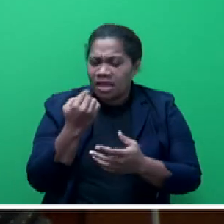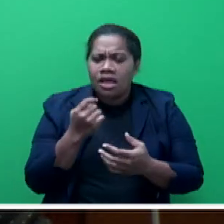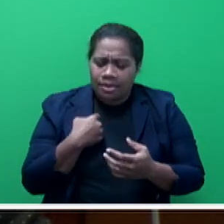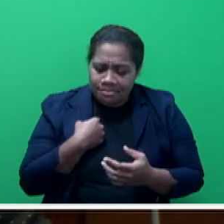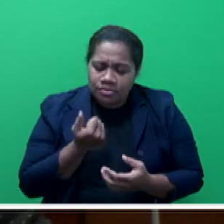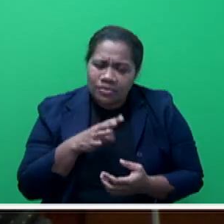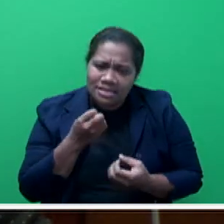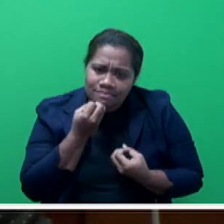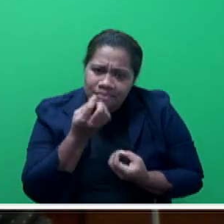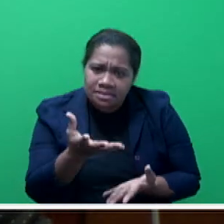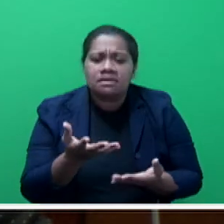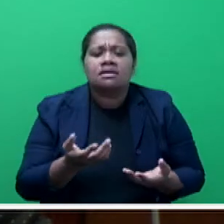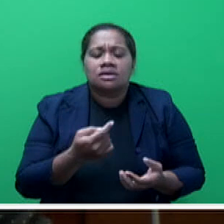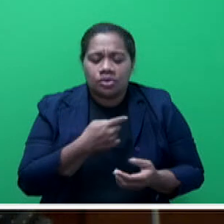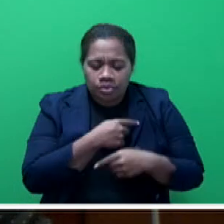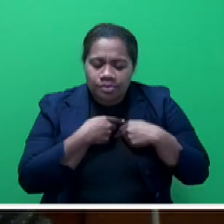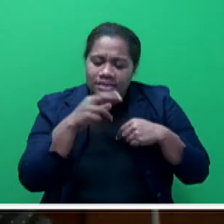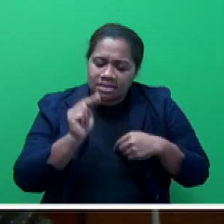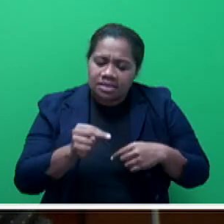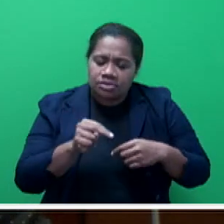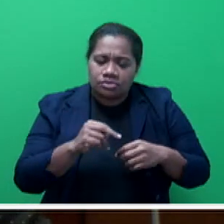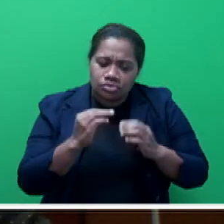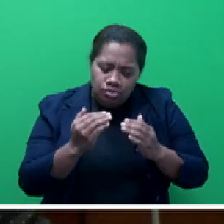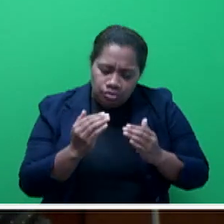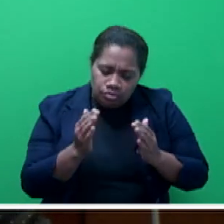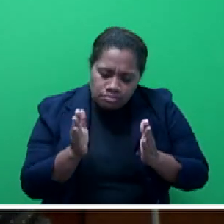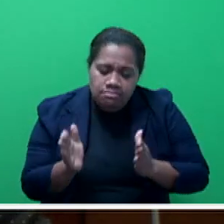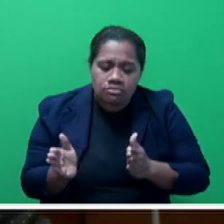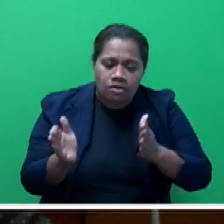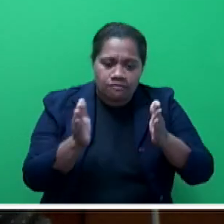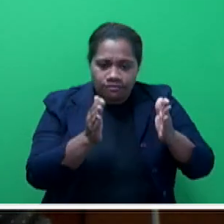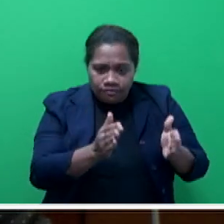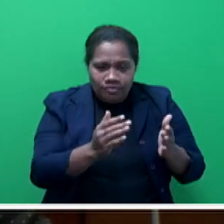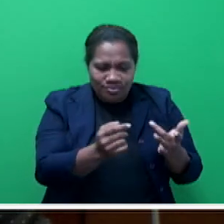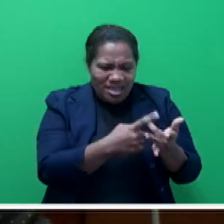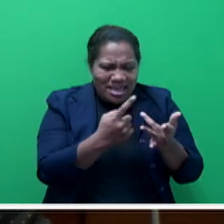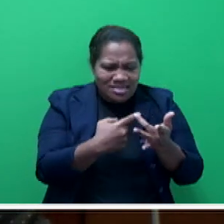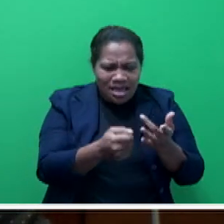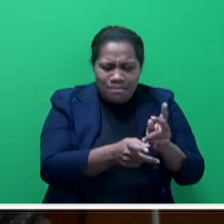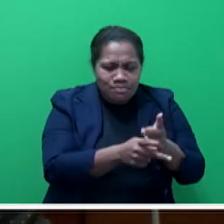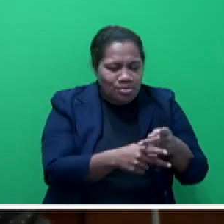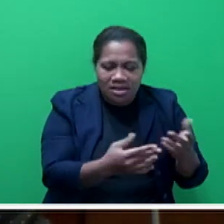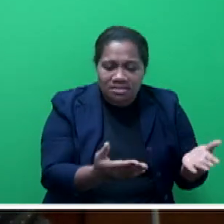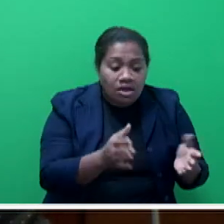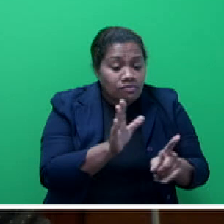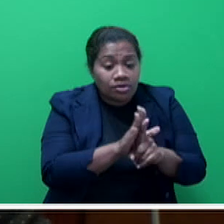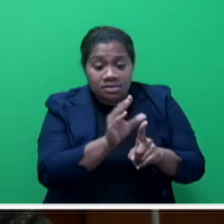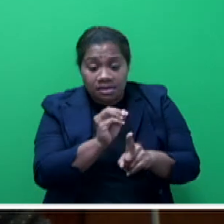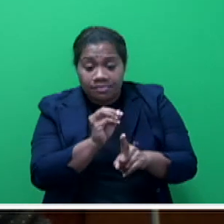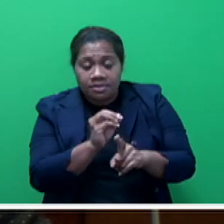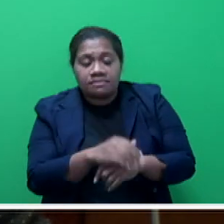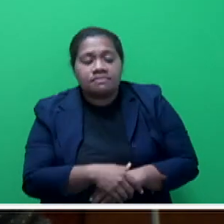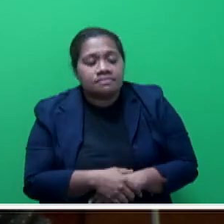we need to move also towards developing products for various reasons. For example, when you develop a product out of a primary